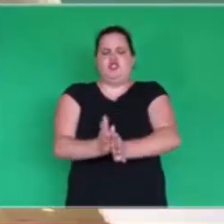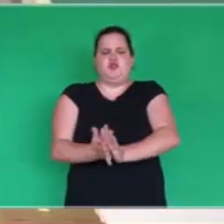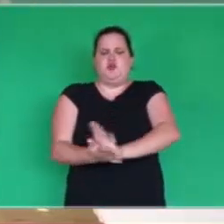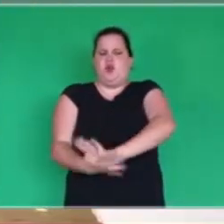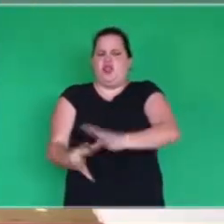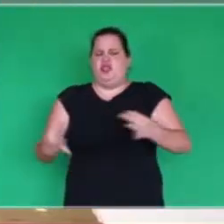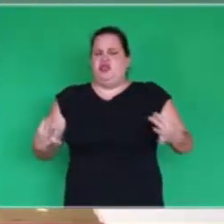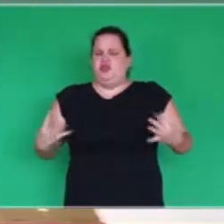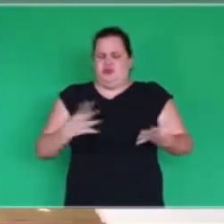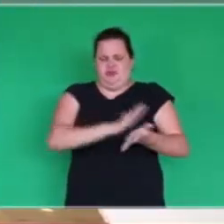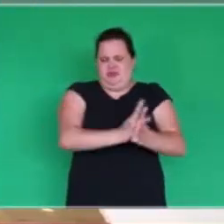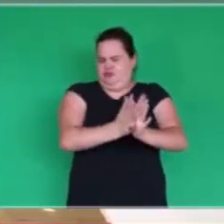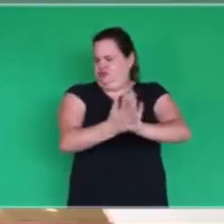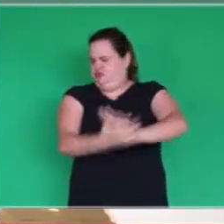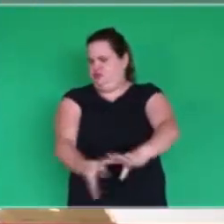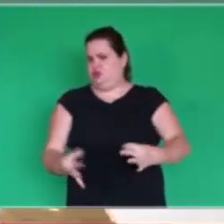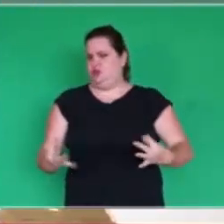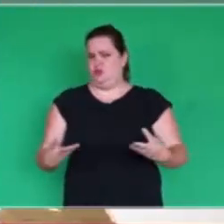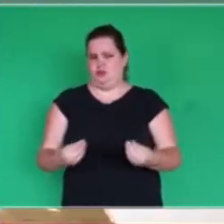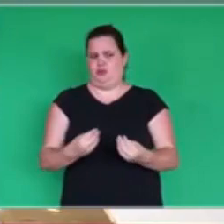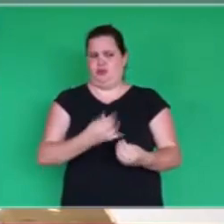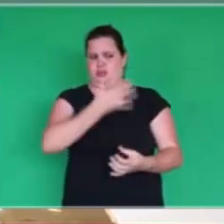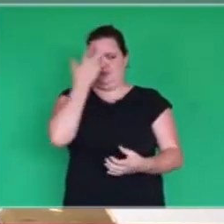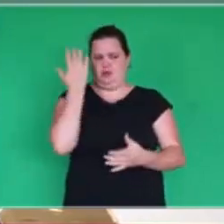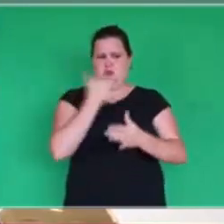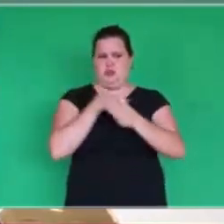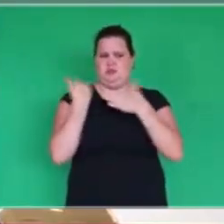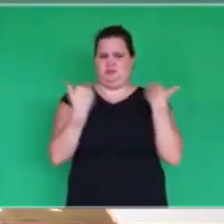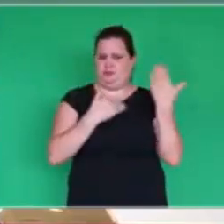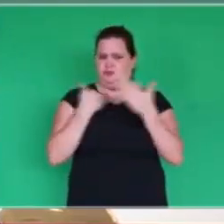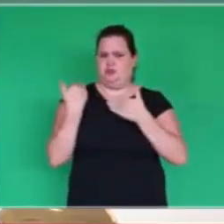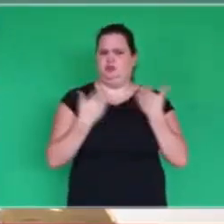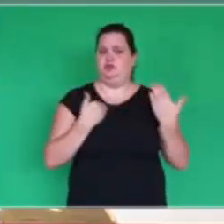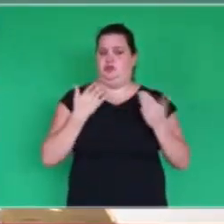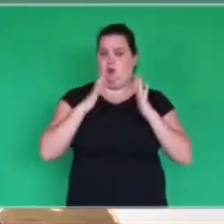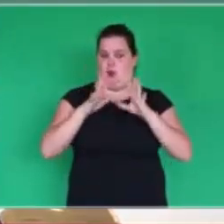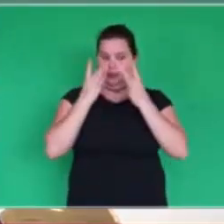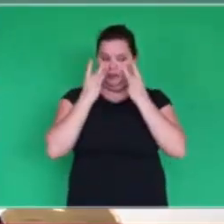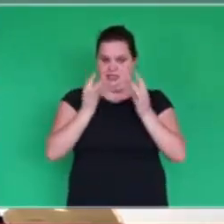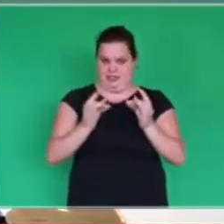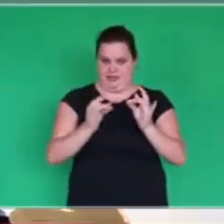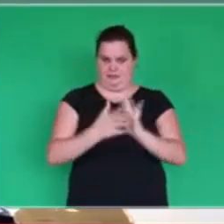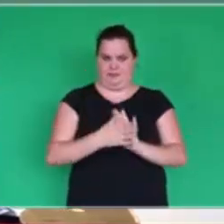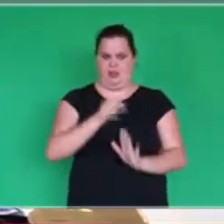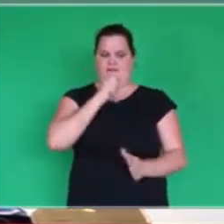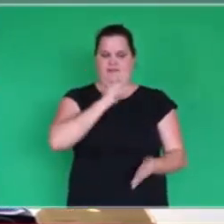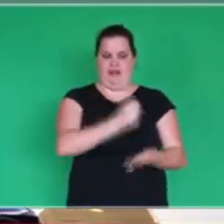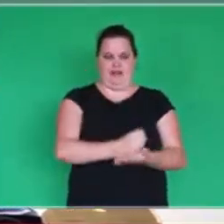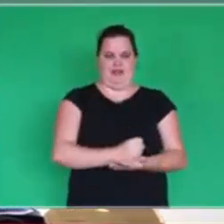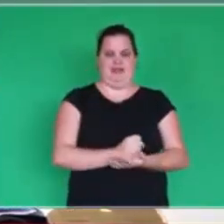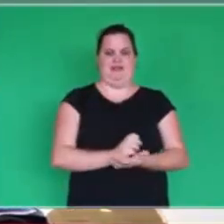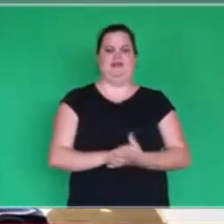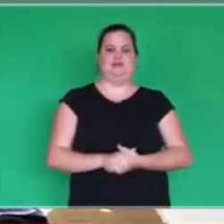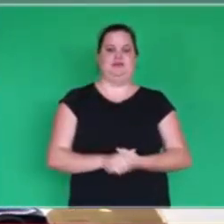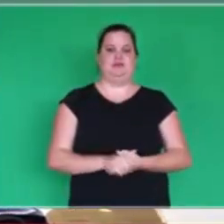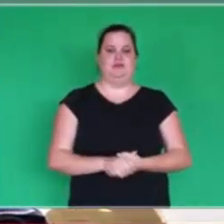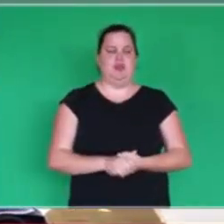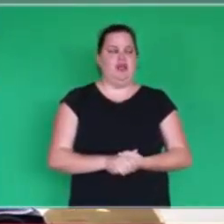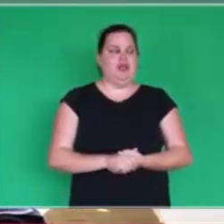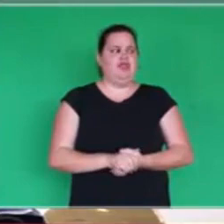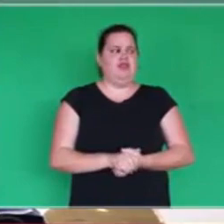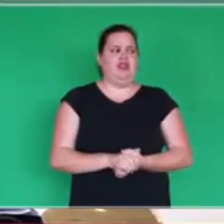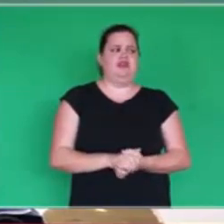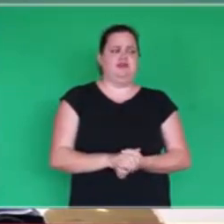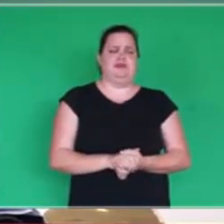see this prophecy in the Old Testament. It talks about the same thing. We see in the book of Ezekiel,